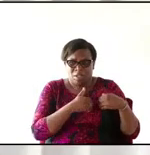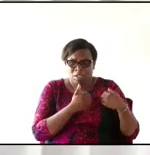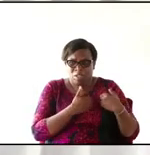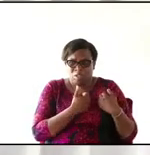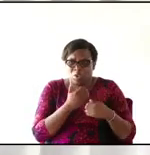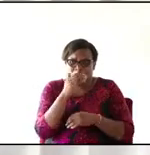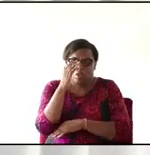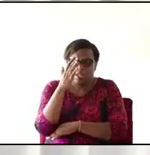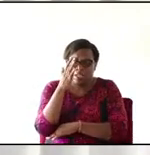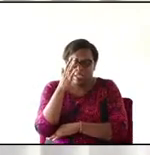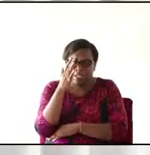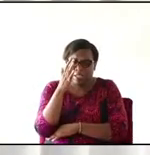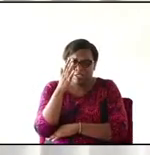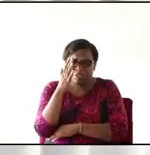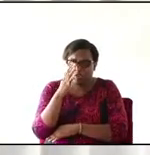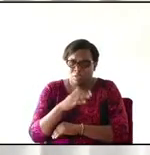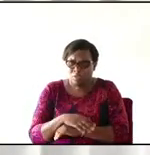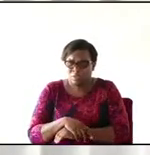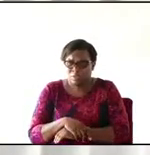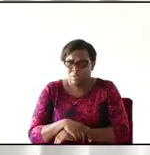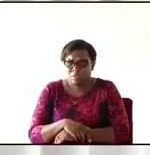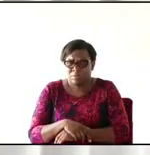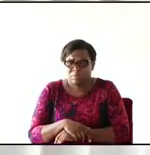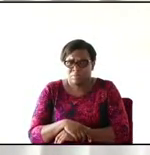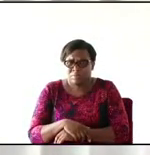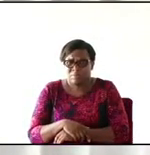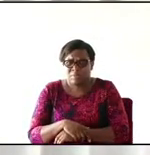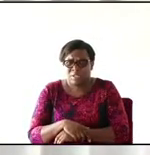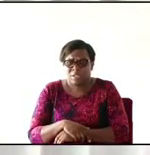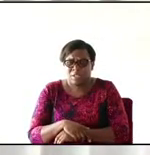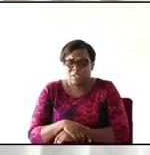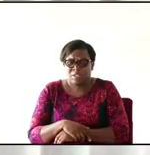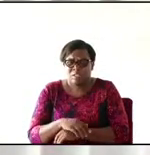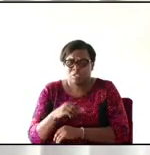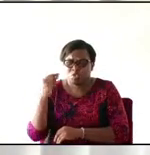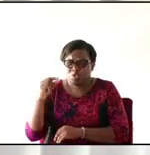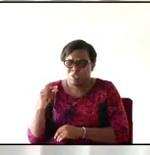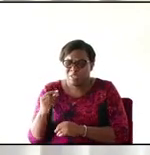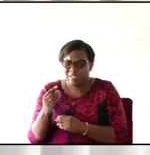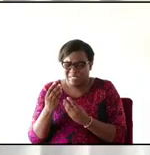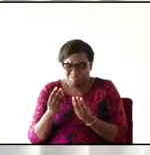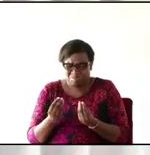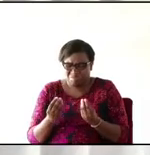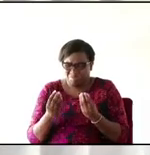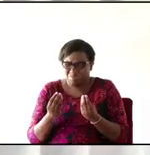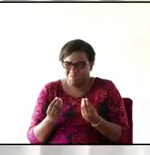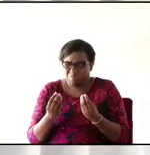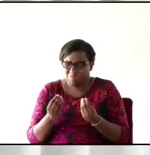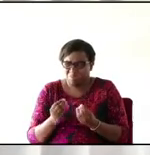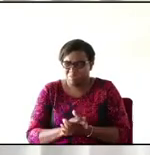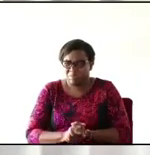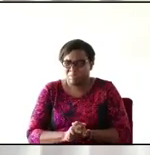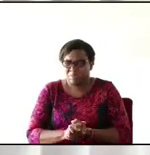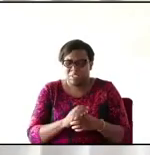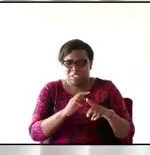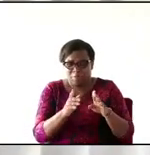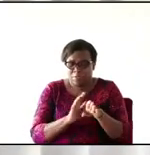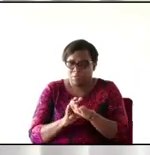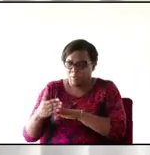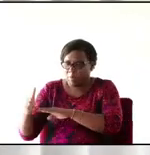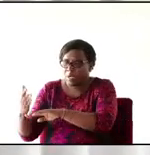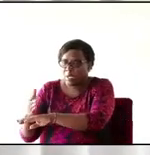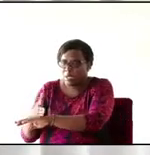leaf. And when it comes out very green and softy-softy, you know, putty-putty.